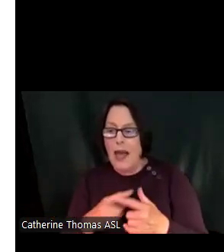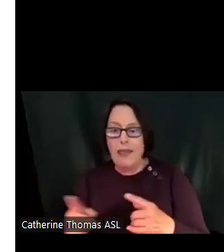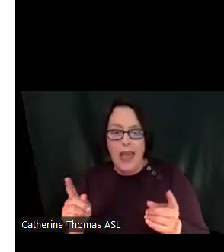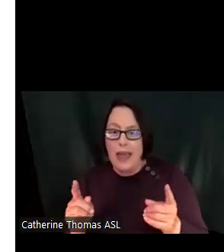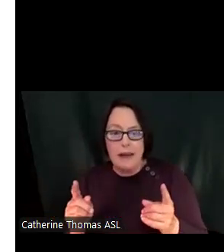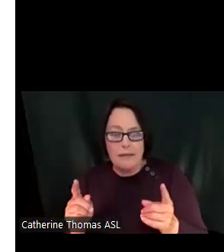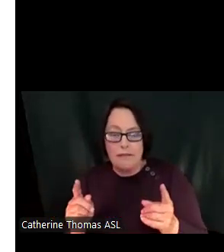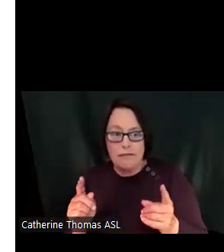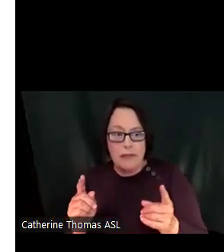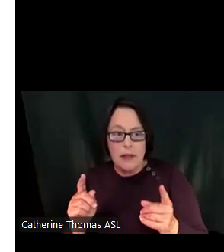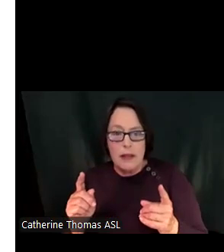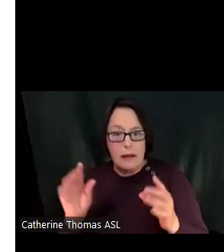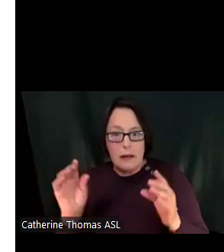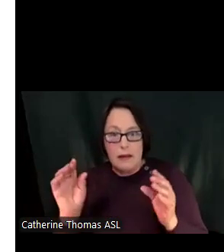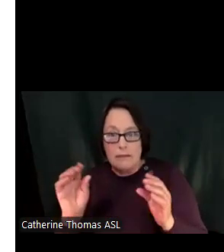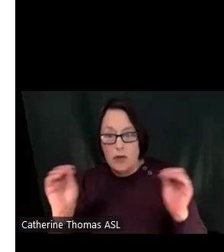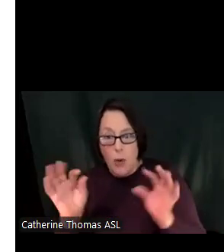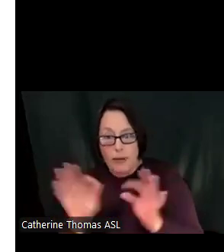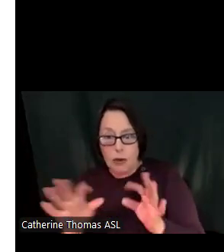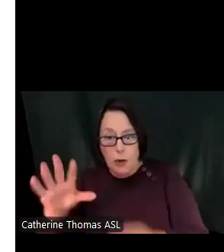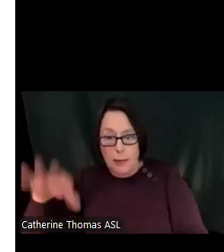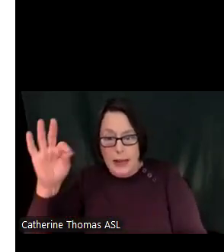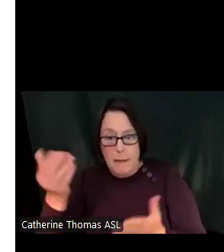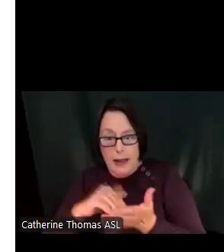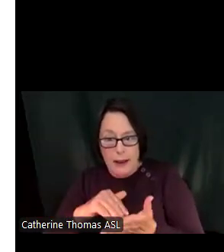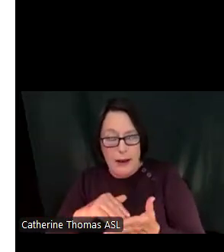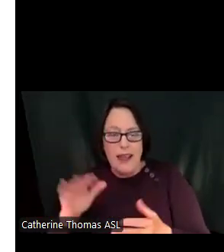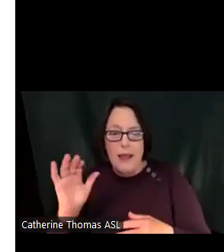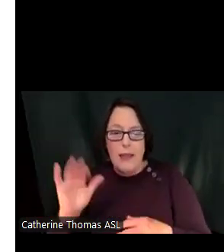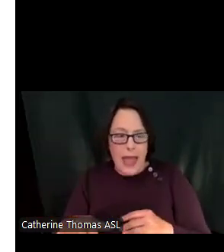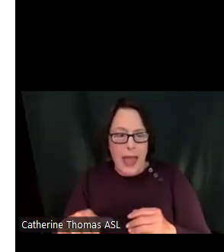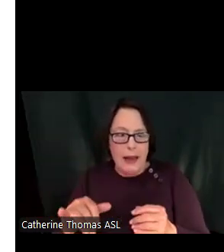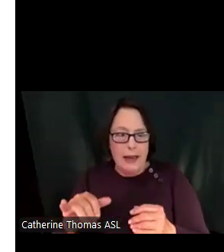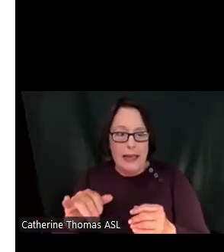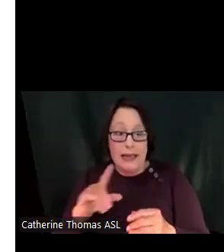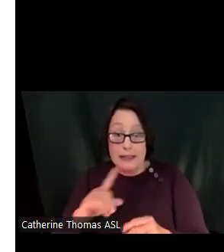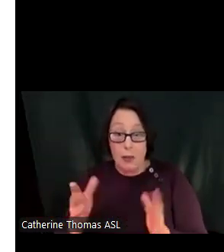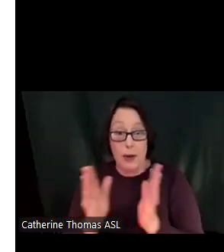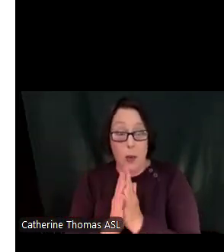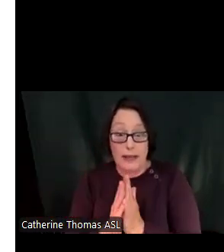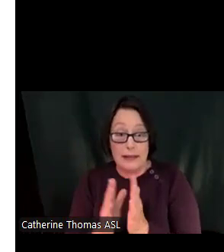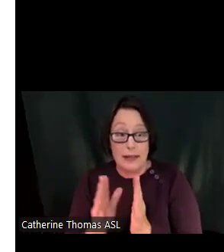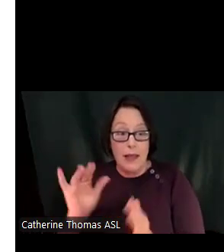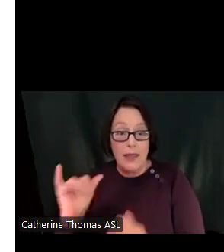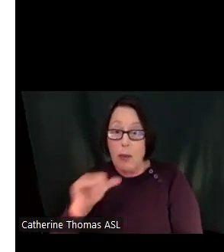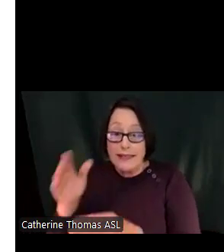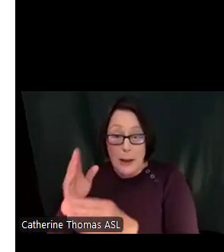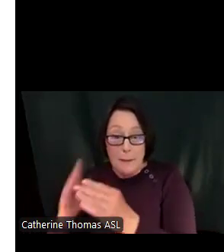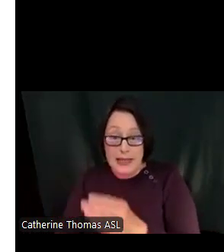interpreter was assigned at one point. However, this would be a request that was not